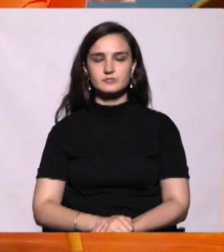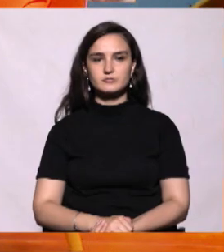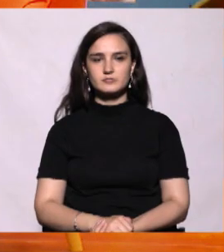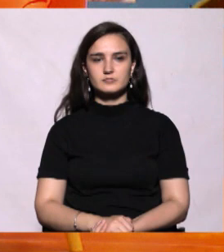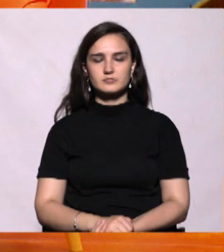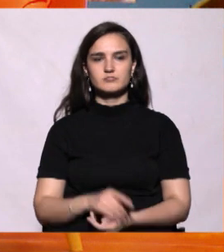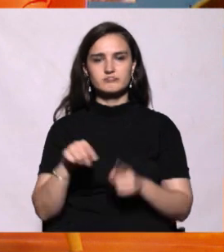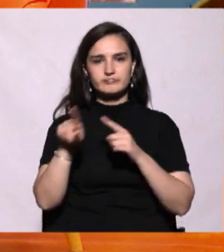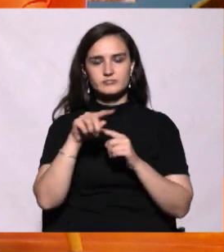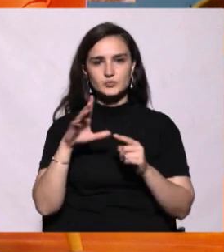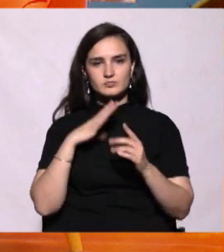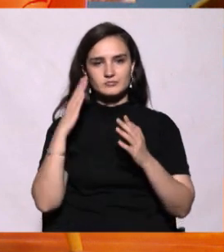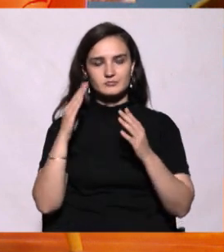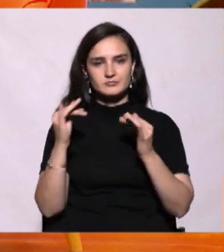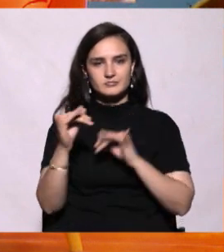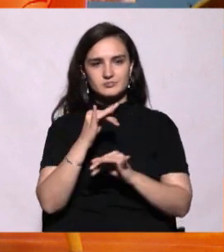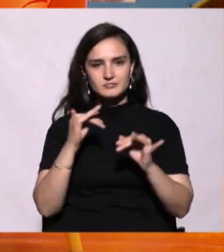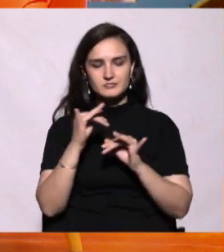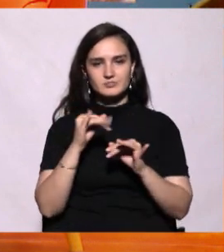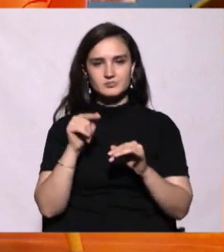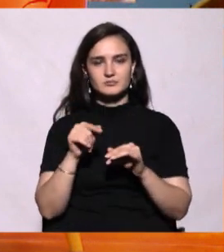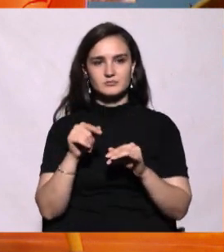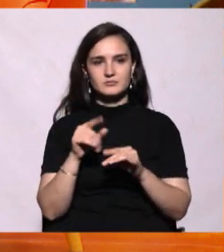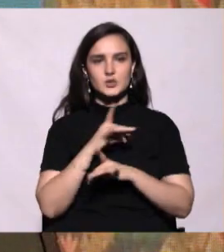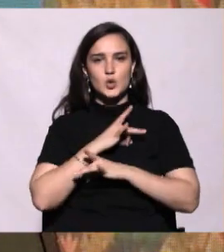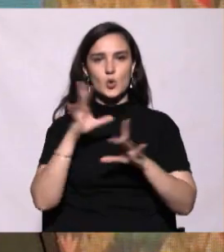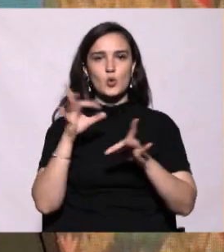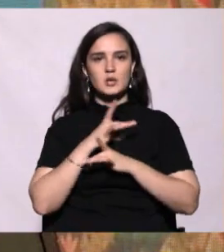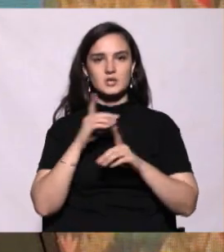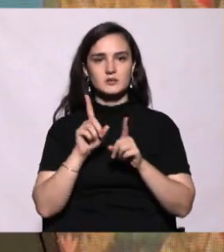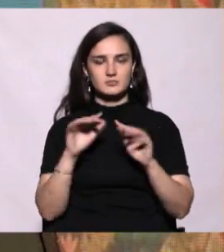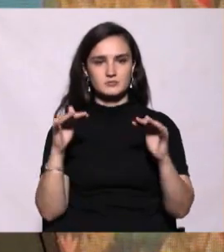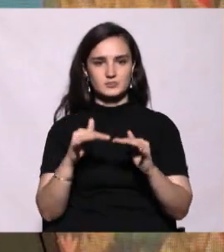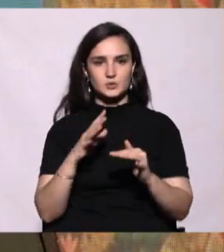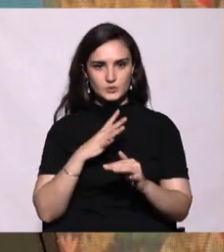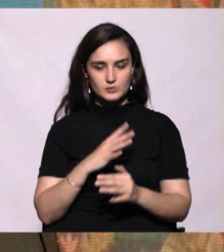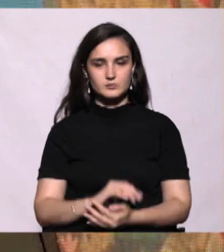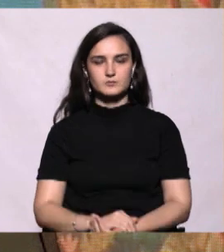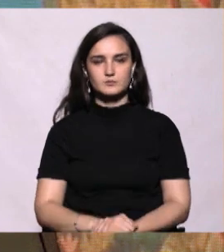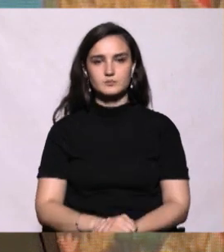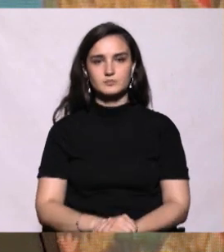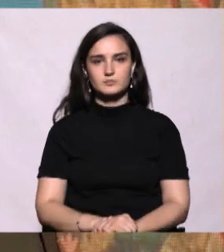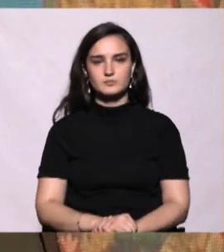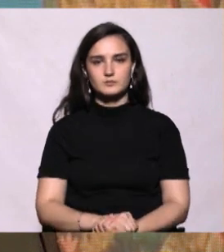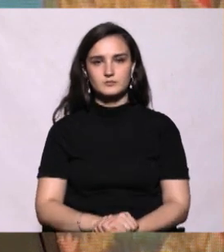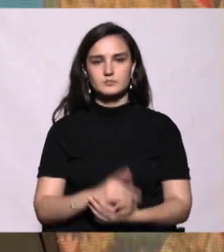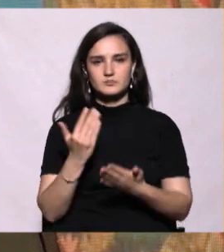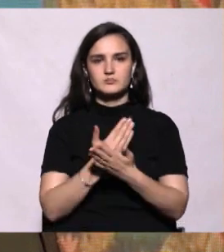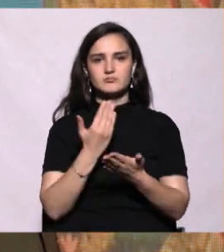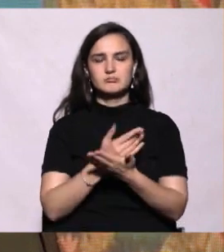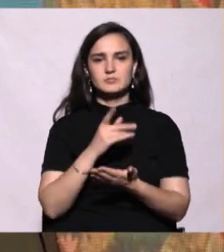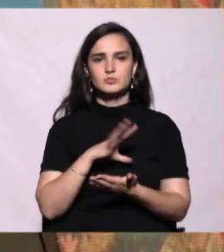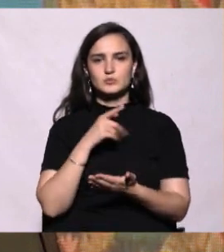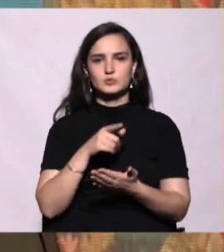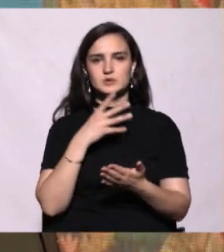their adventures, for example, the great quest for the Holy Grail, and Arthurian legend became like